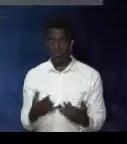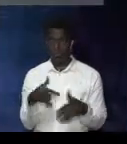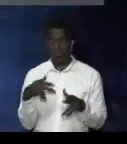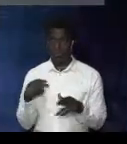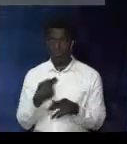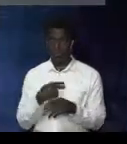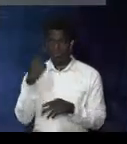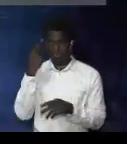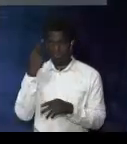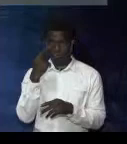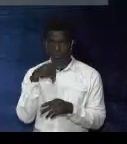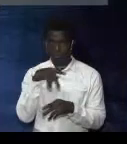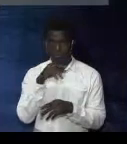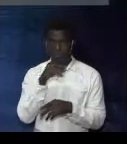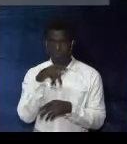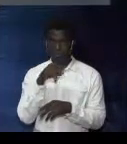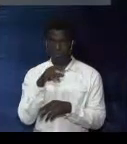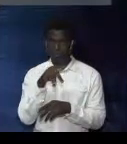So now let's see the properties.